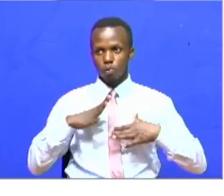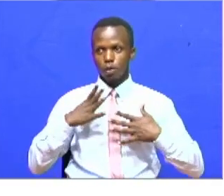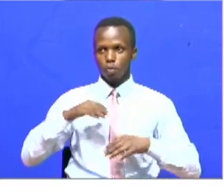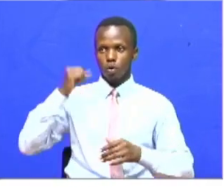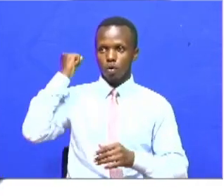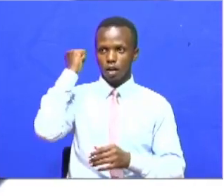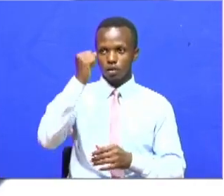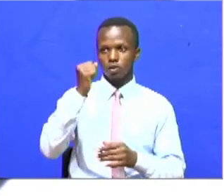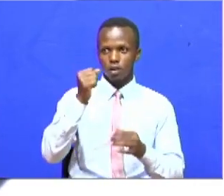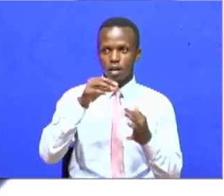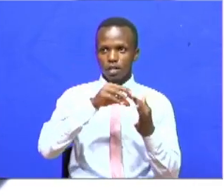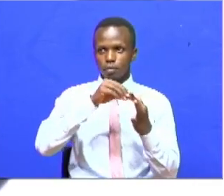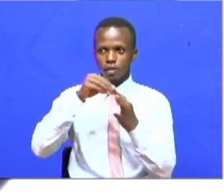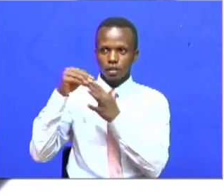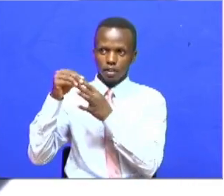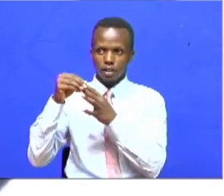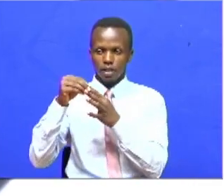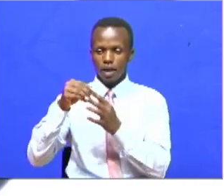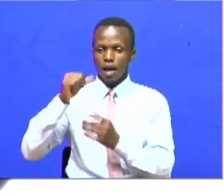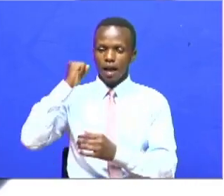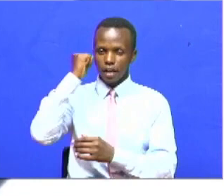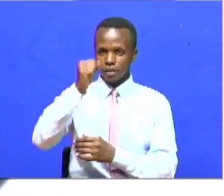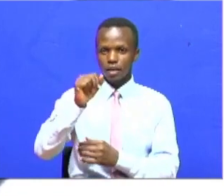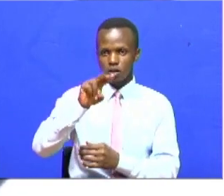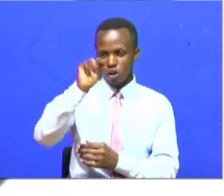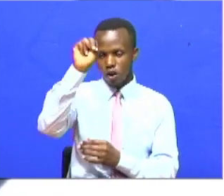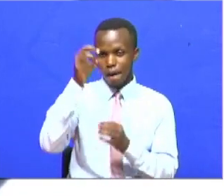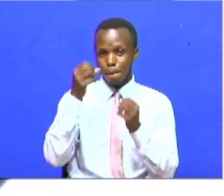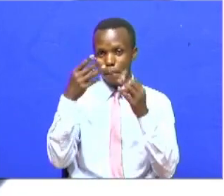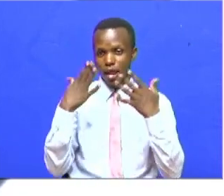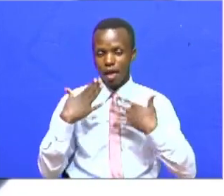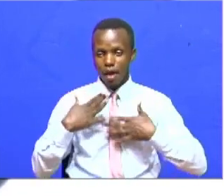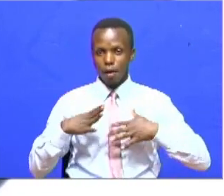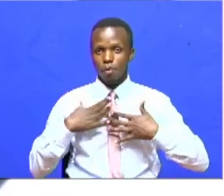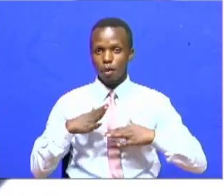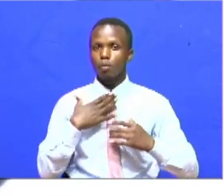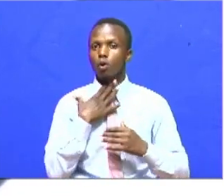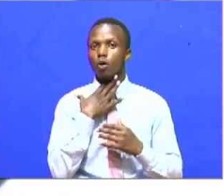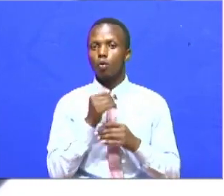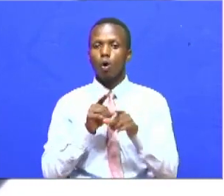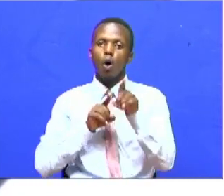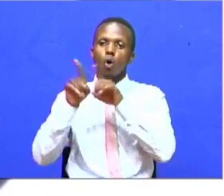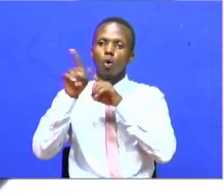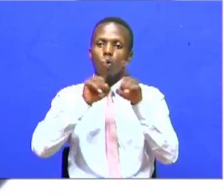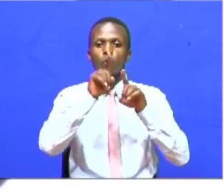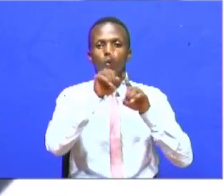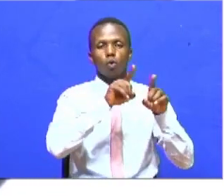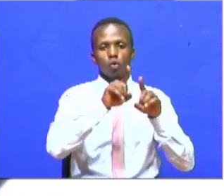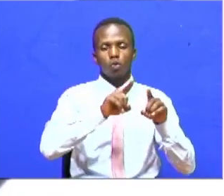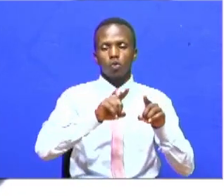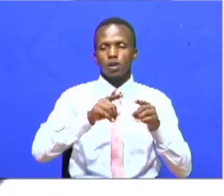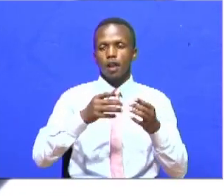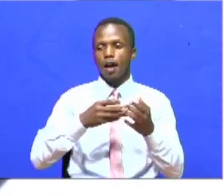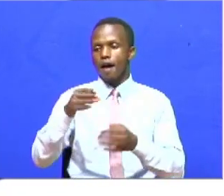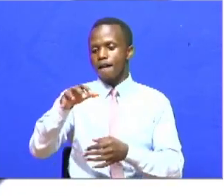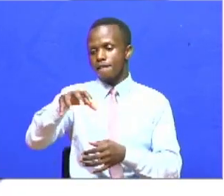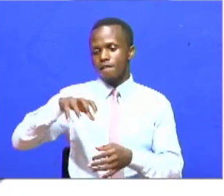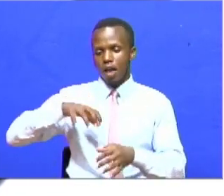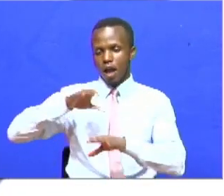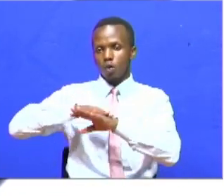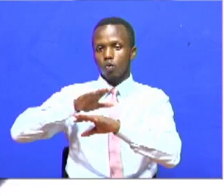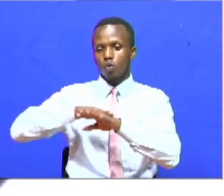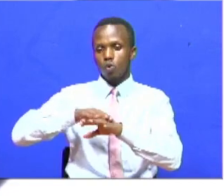specifically Kajiado North. Watu wengi wanangojea kusafiri kwa bei nafuu, na hii msongamano ya